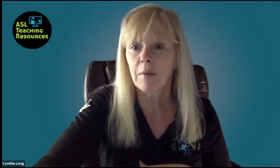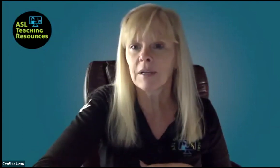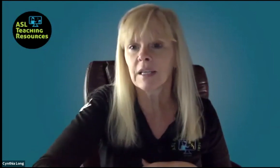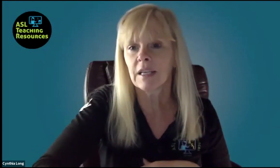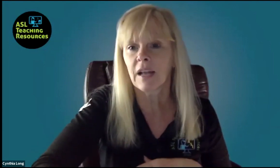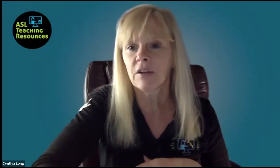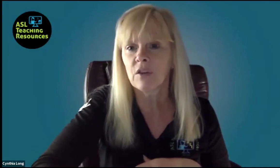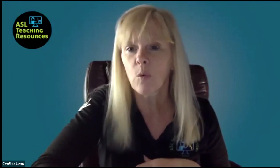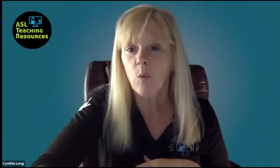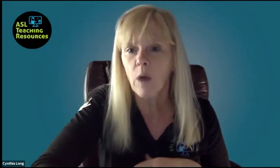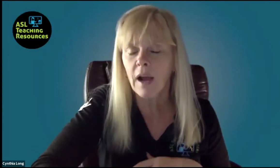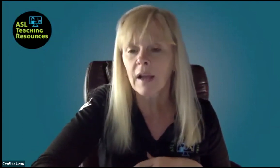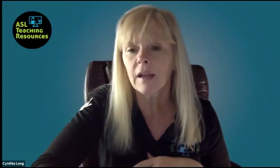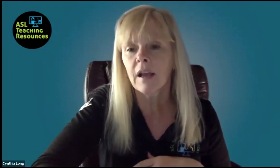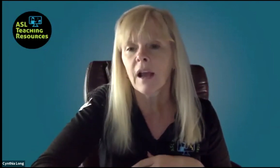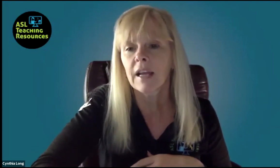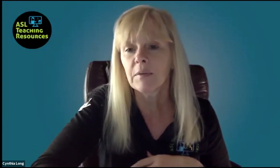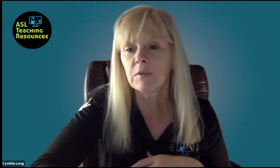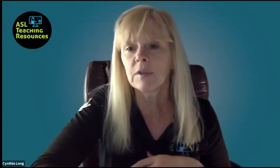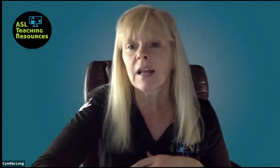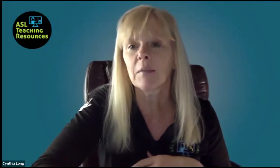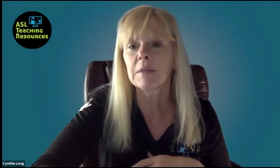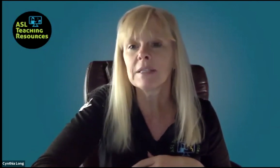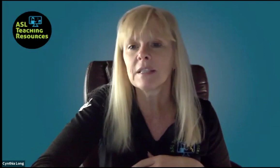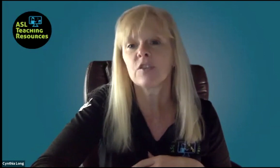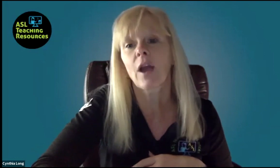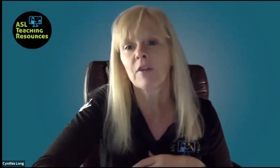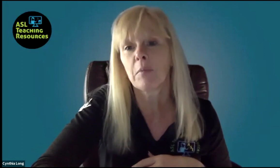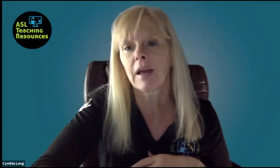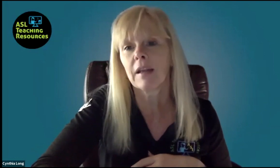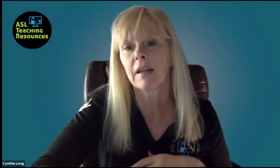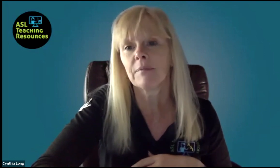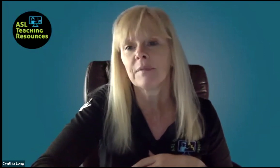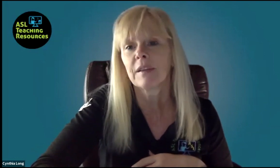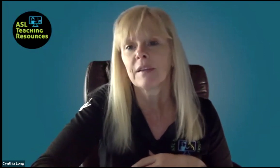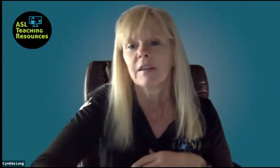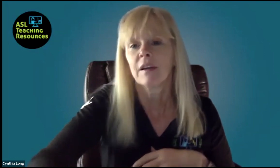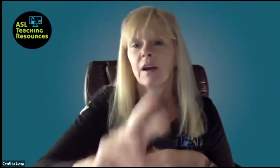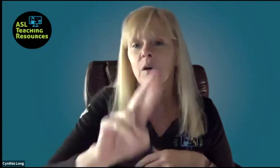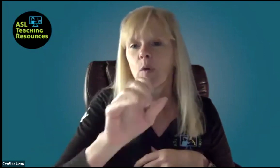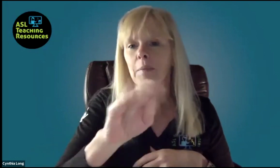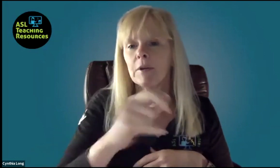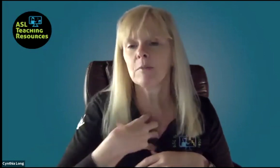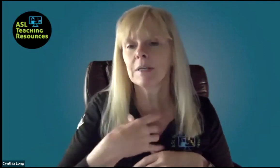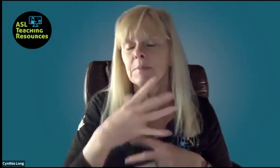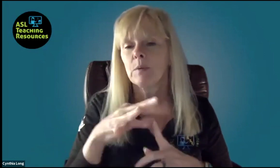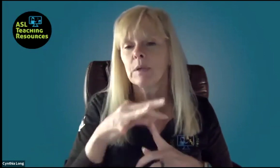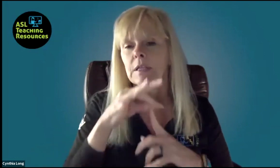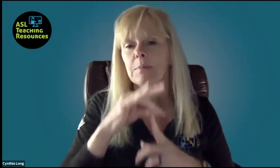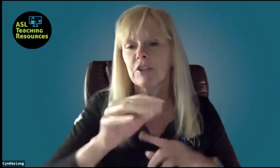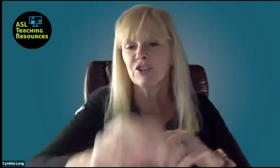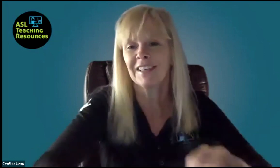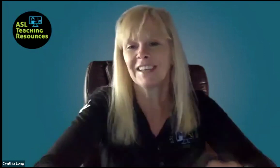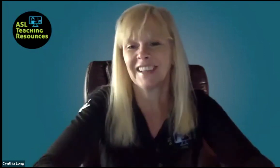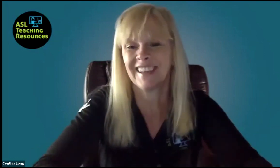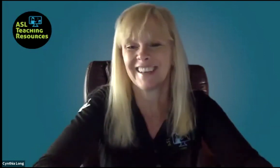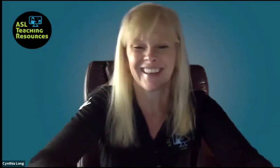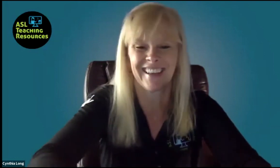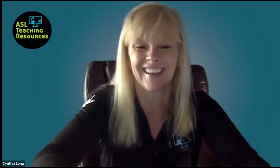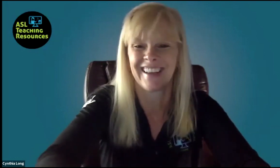to Robert again. I don't know why I keep doing that. Let me send it to everybody. Robert, you must be really